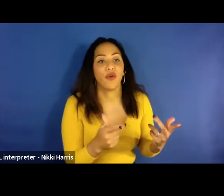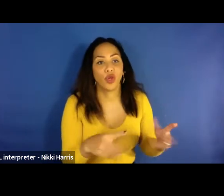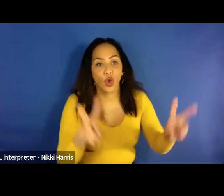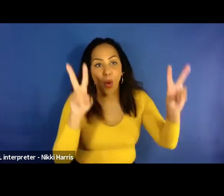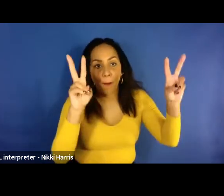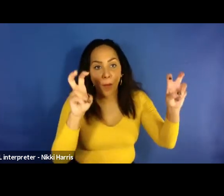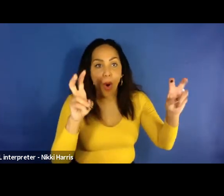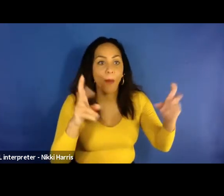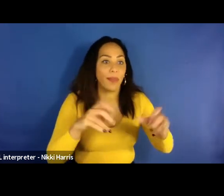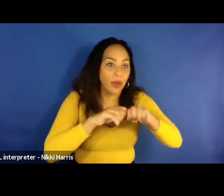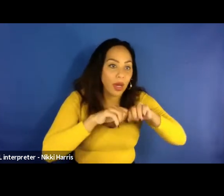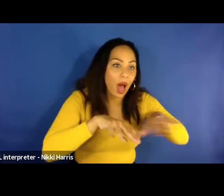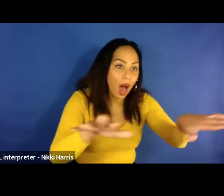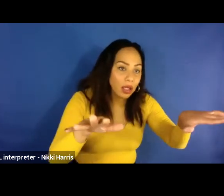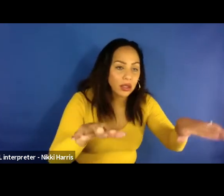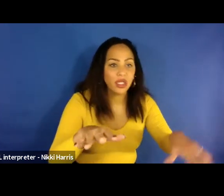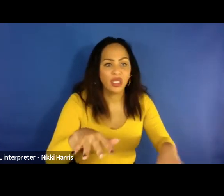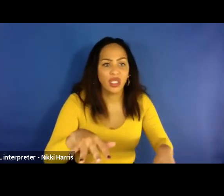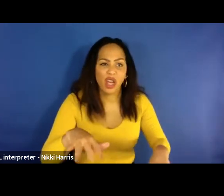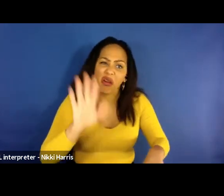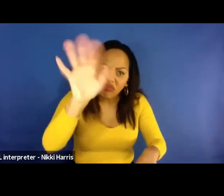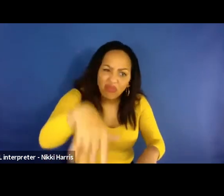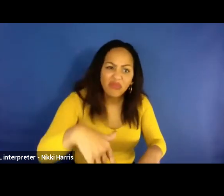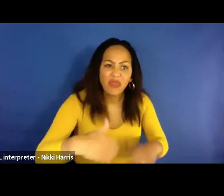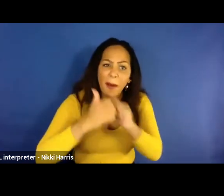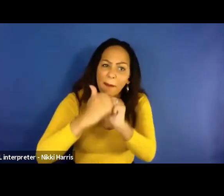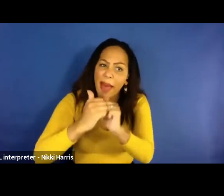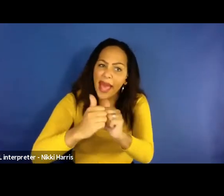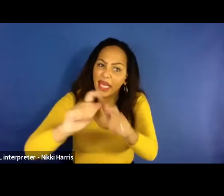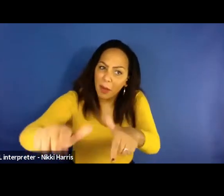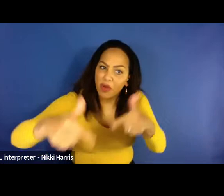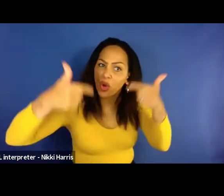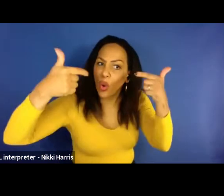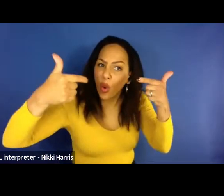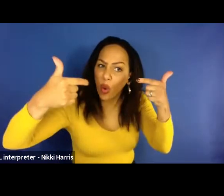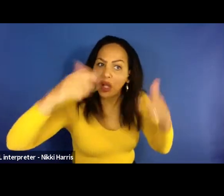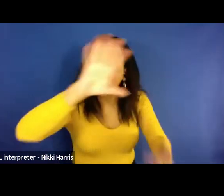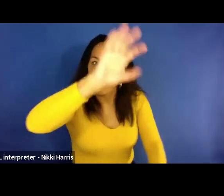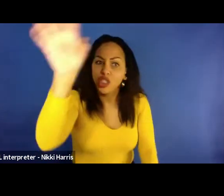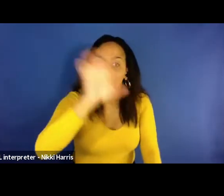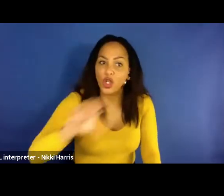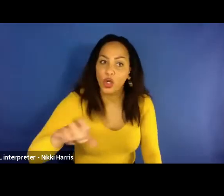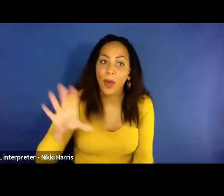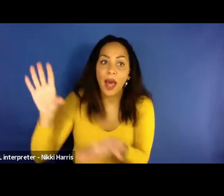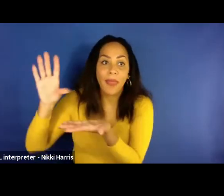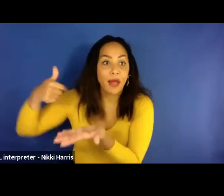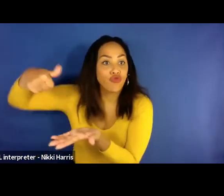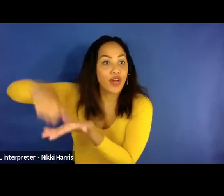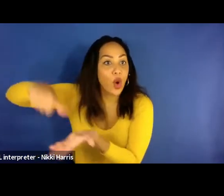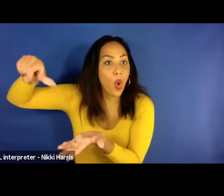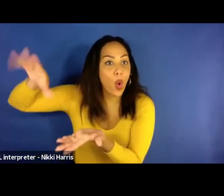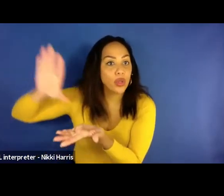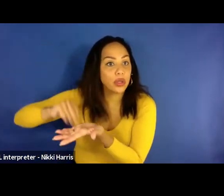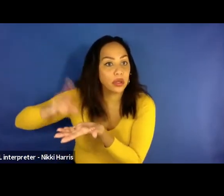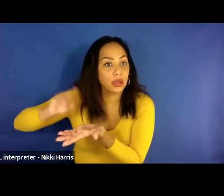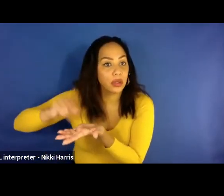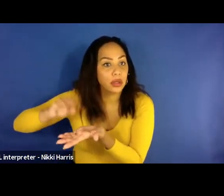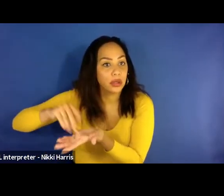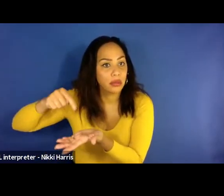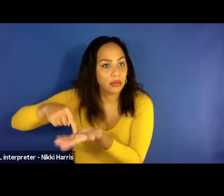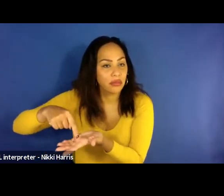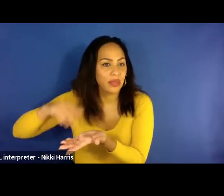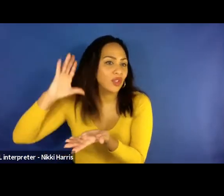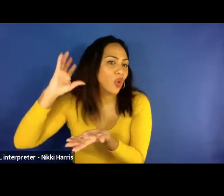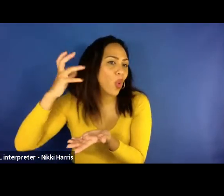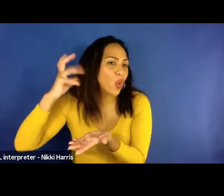look, mate, can we have a call? Let me call you on Zoom. And then record that call, right? right? Once you've recorded that call, you've got the audio file, you've got the video file,